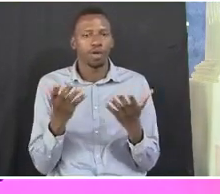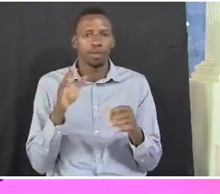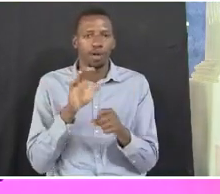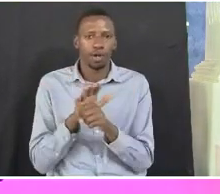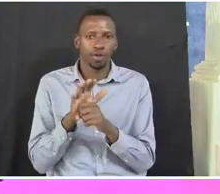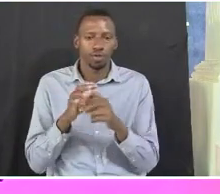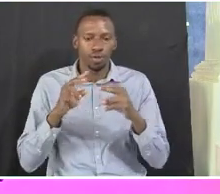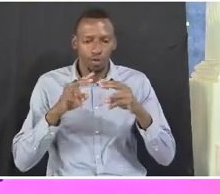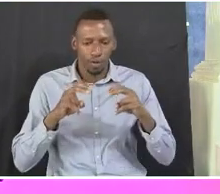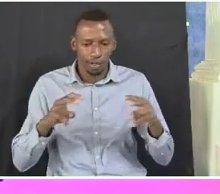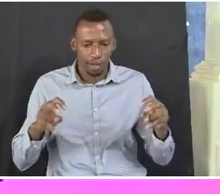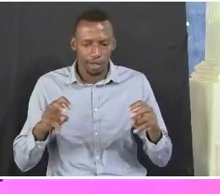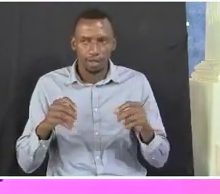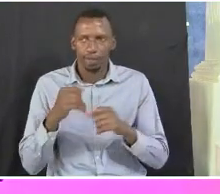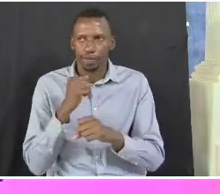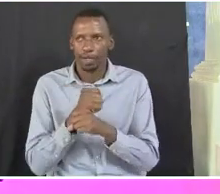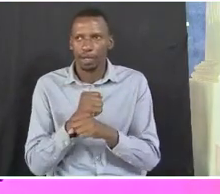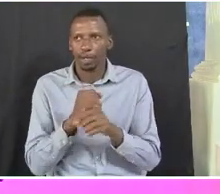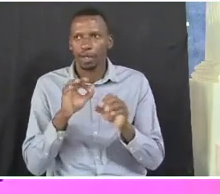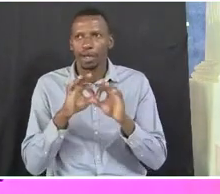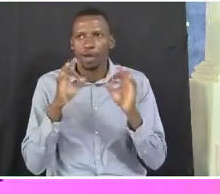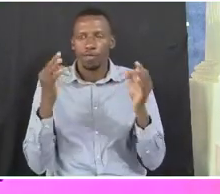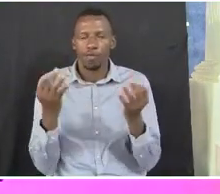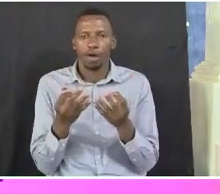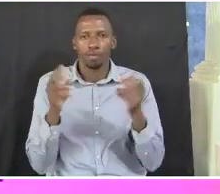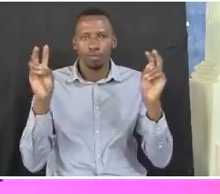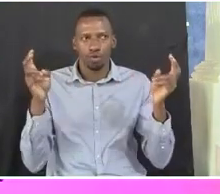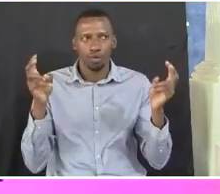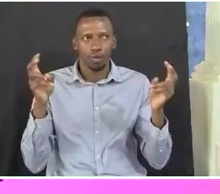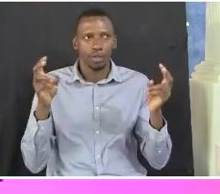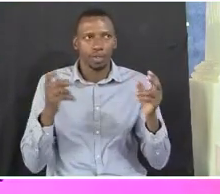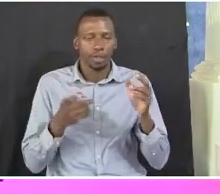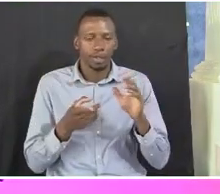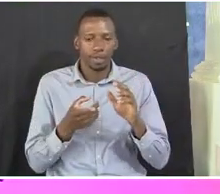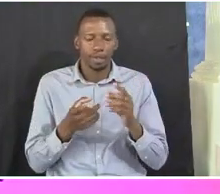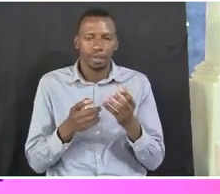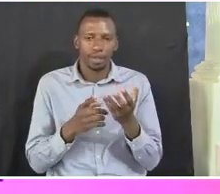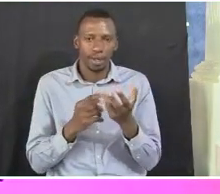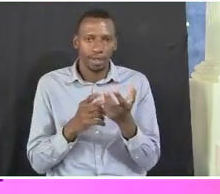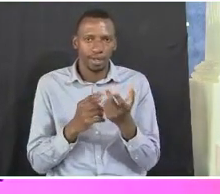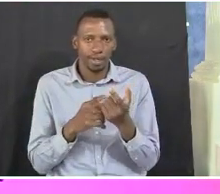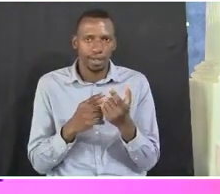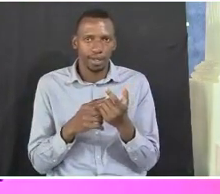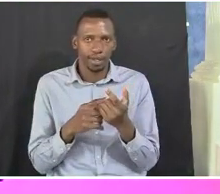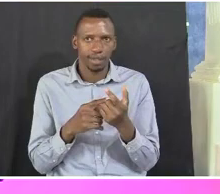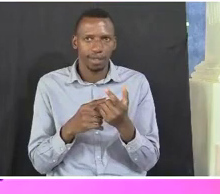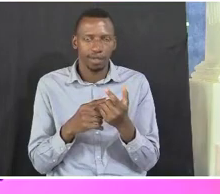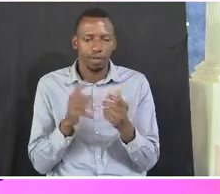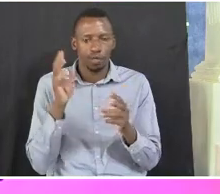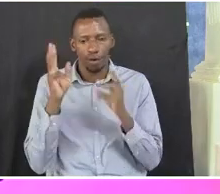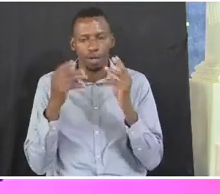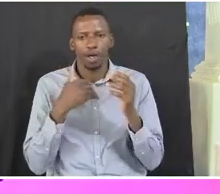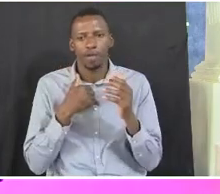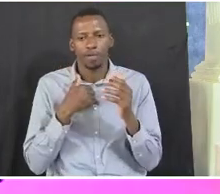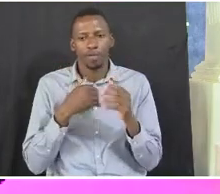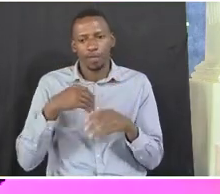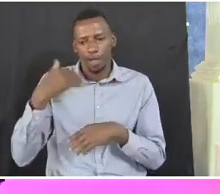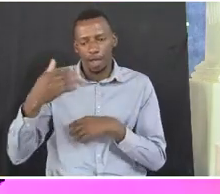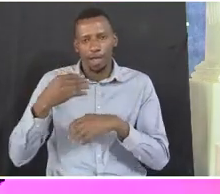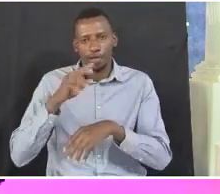issues, statistics are worrying the touch on young adults. Every 24 hours,